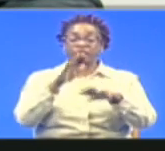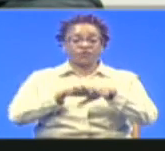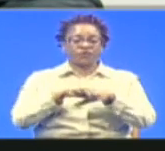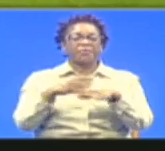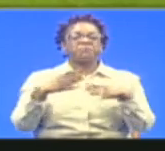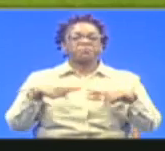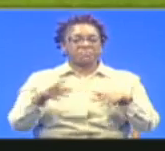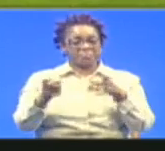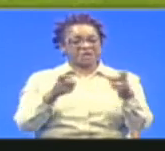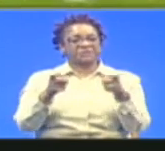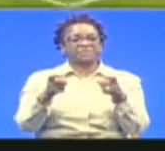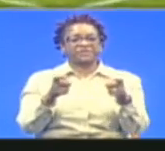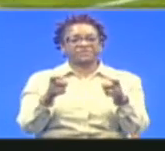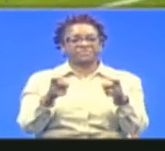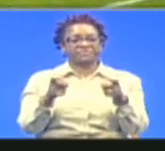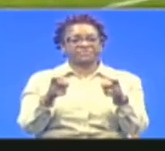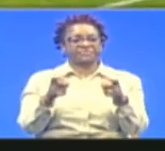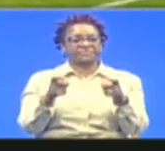management.